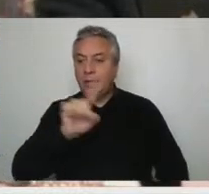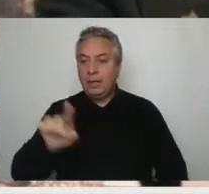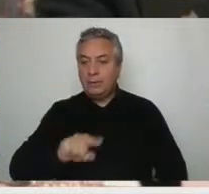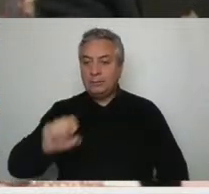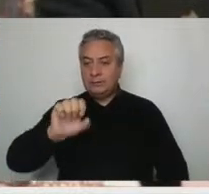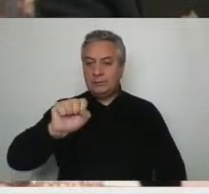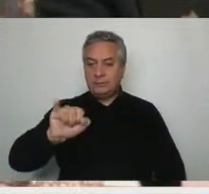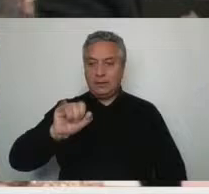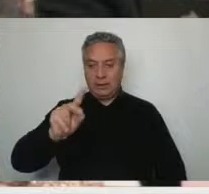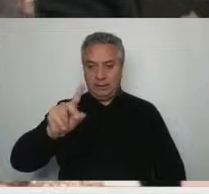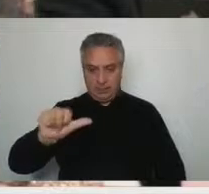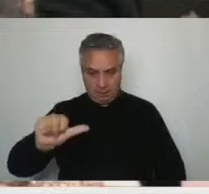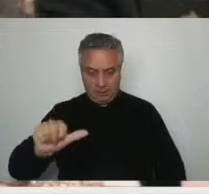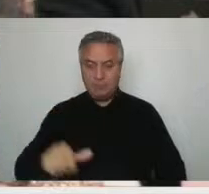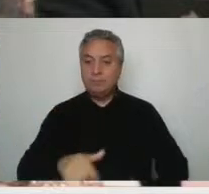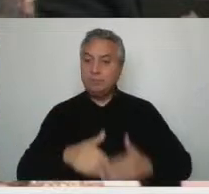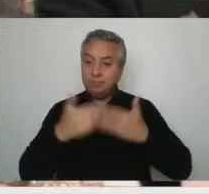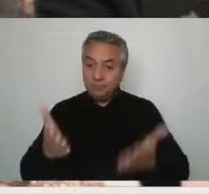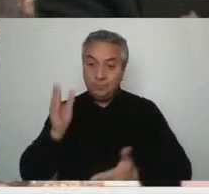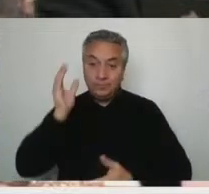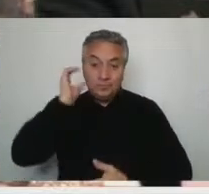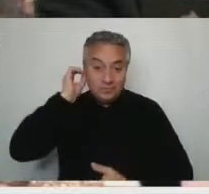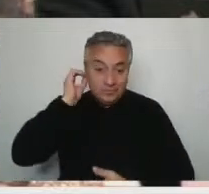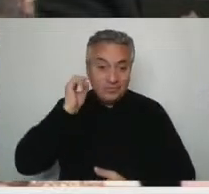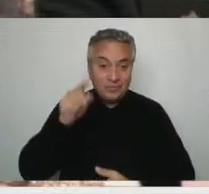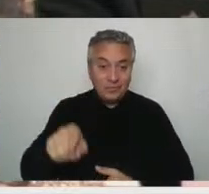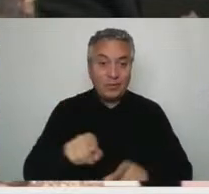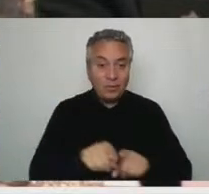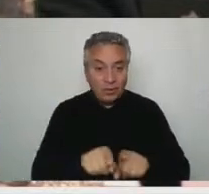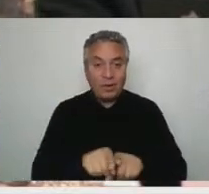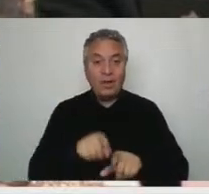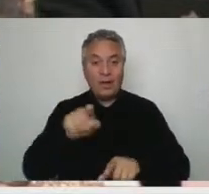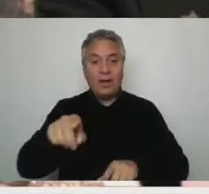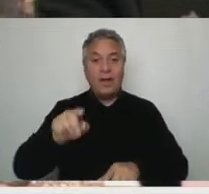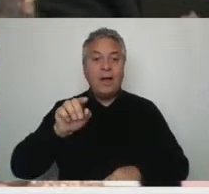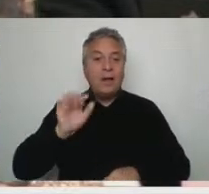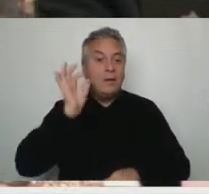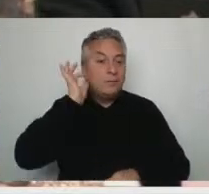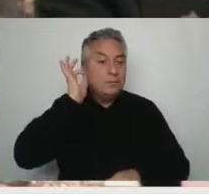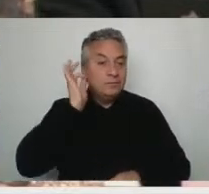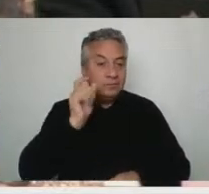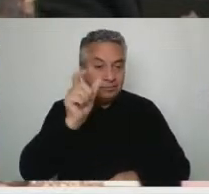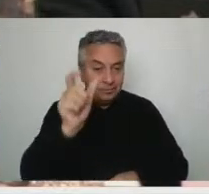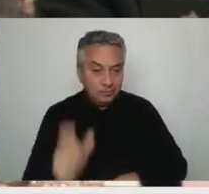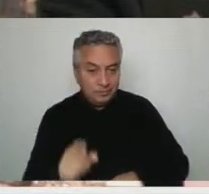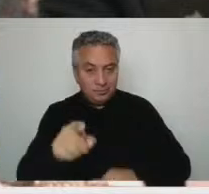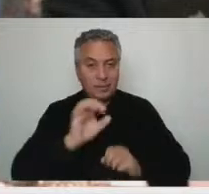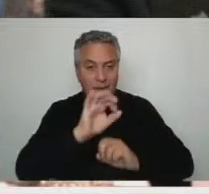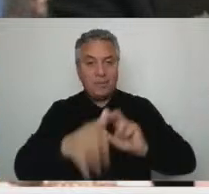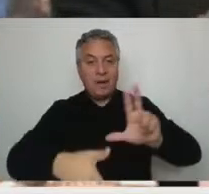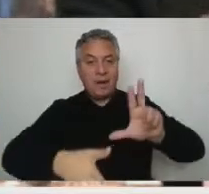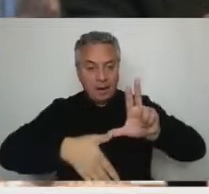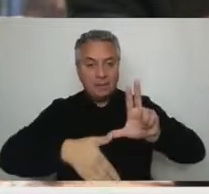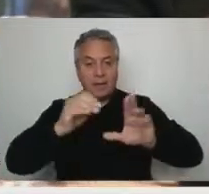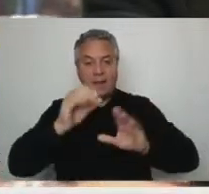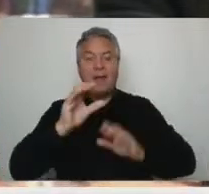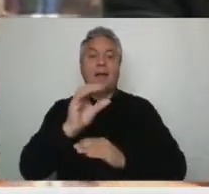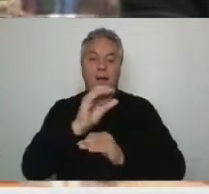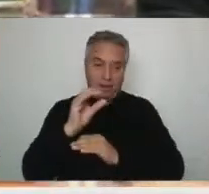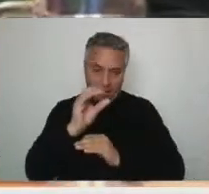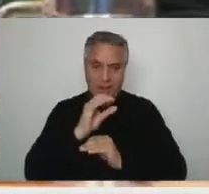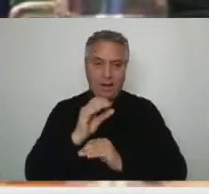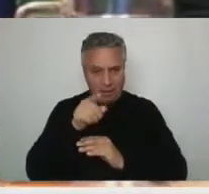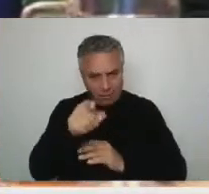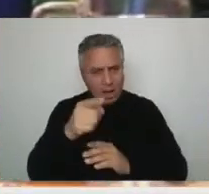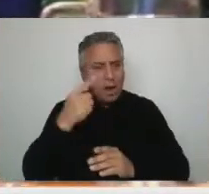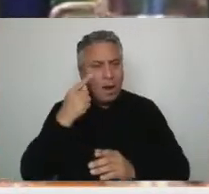So in order to begin, we'll give the floor immediately to Maria Luisa Marinho, who will be talking about inequality and